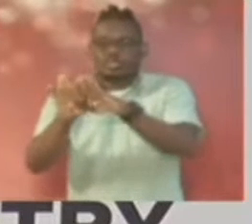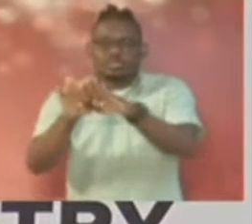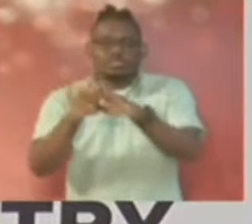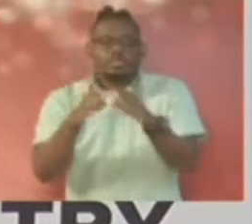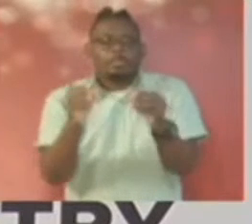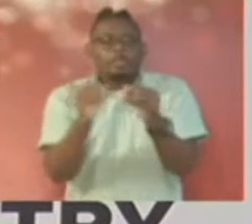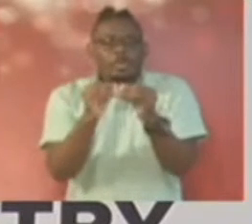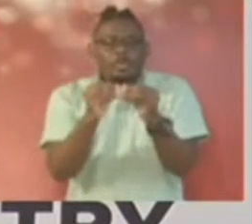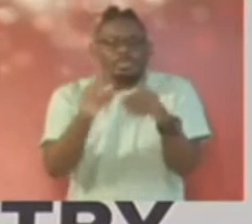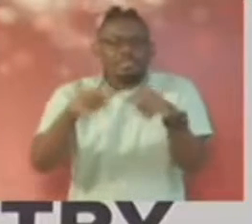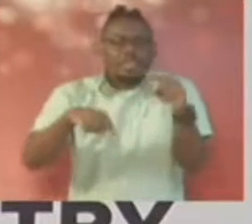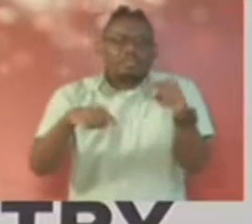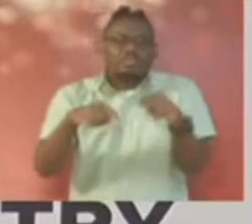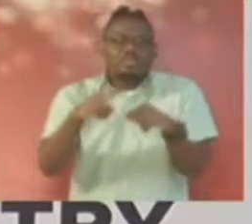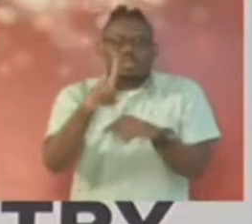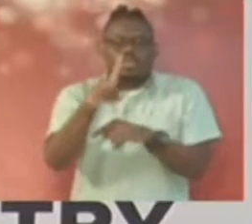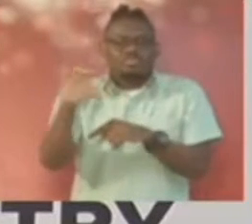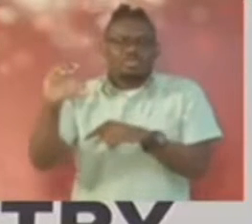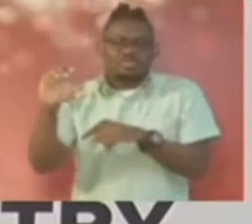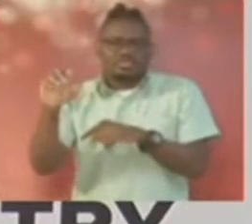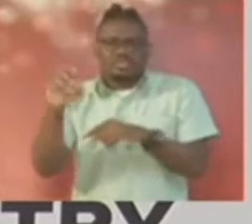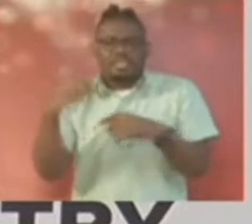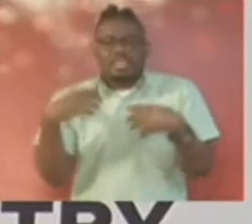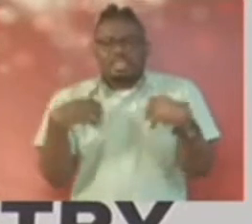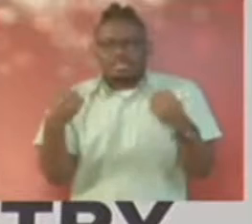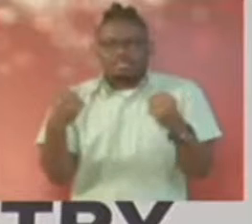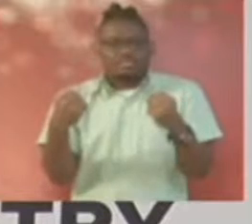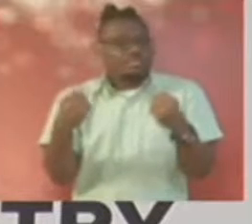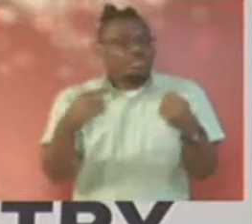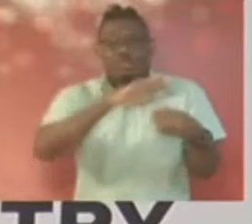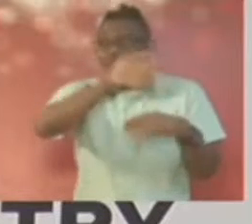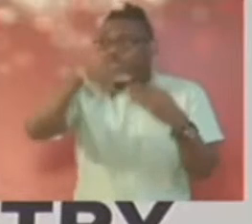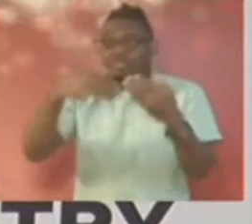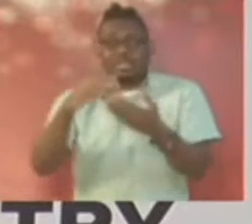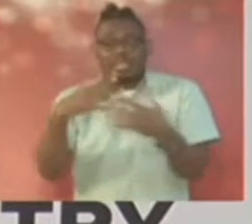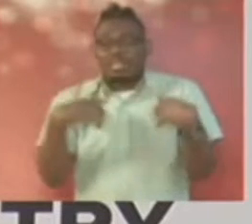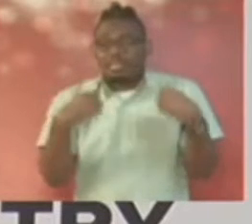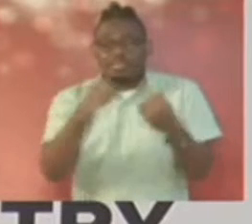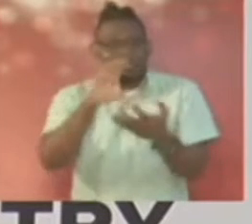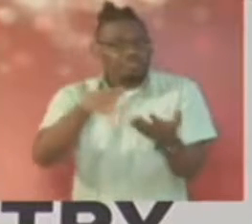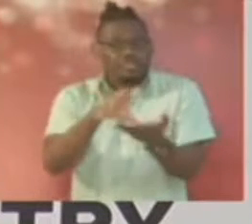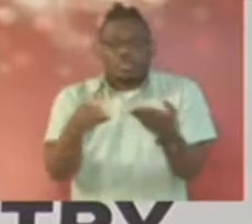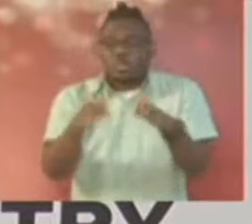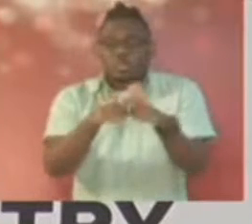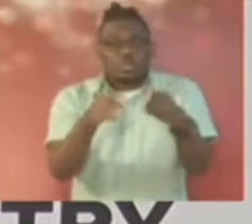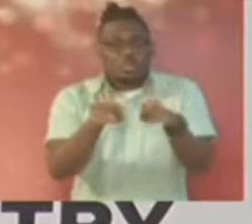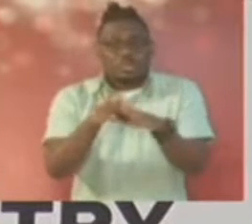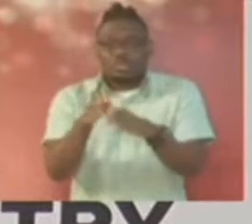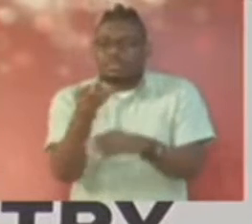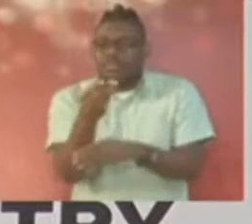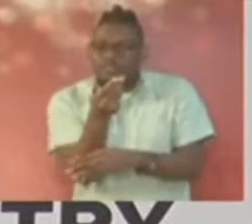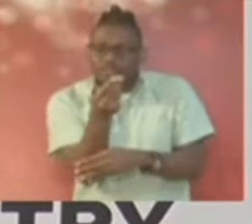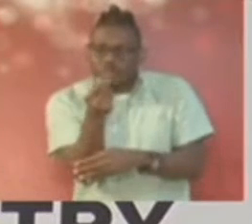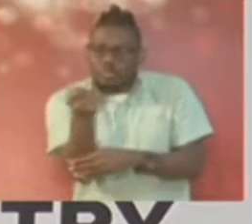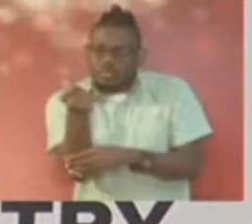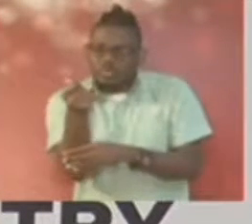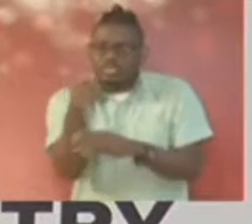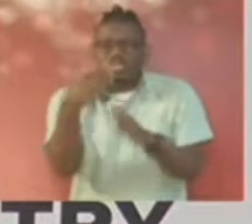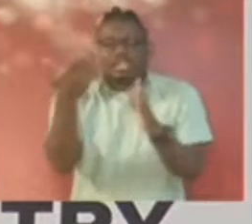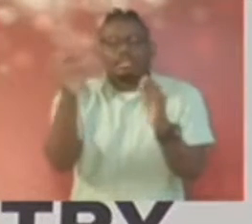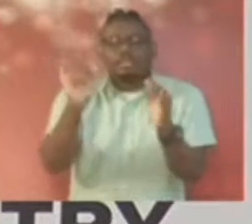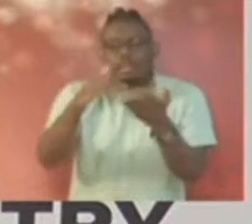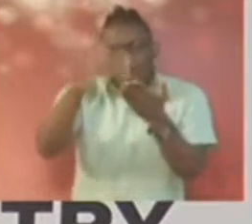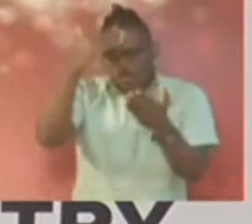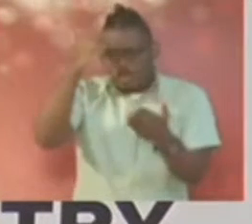that are actually closed during that time. So you do see a decrease in the number of tests that are conducted over the weekend. And of